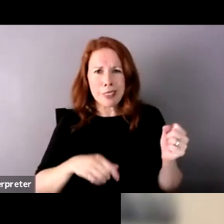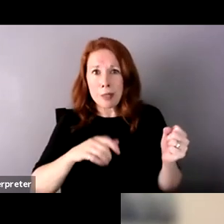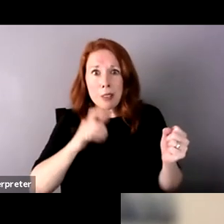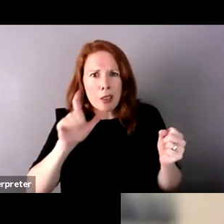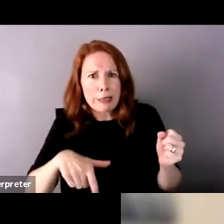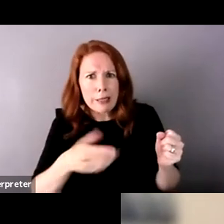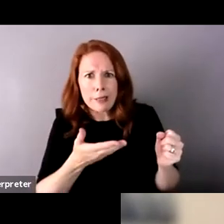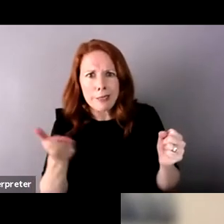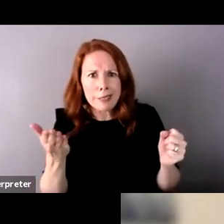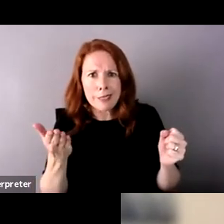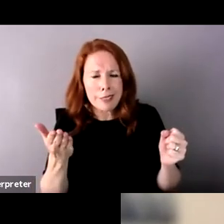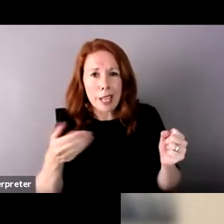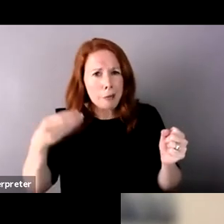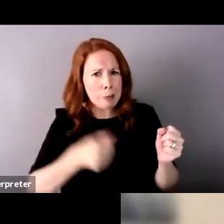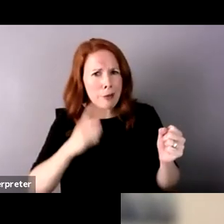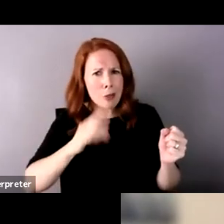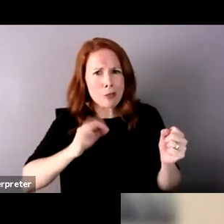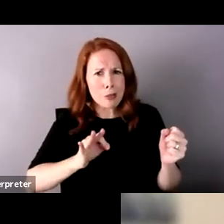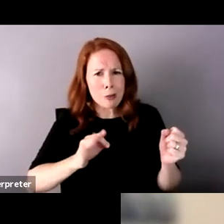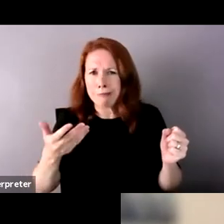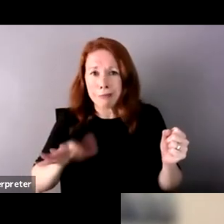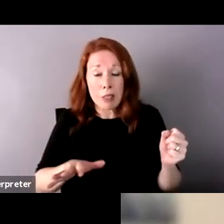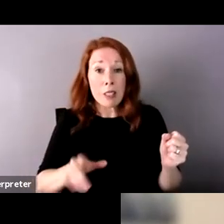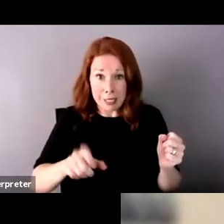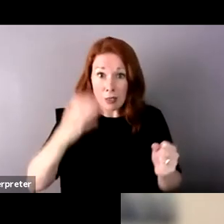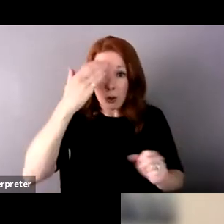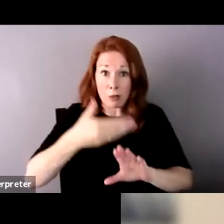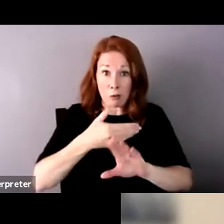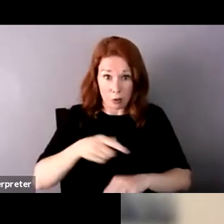ASL interpreter and be paying for that, right?